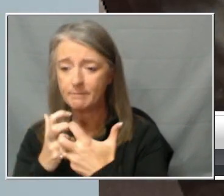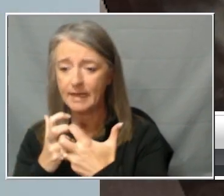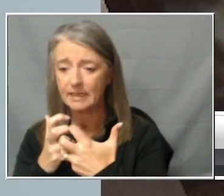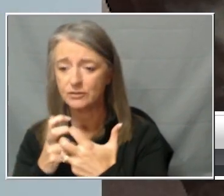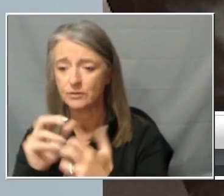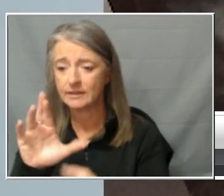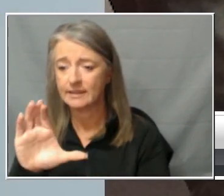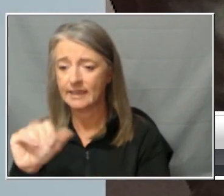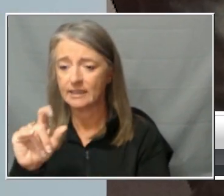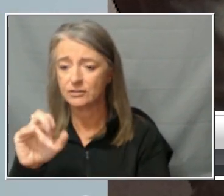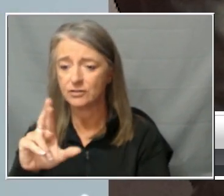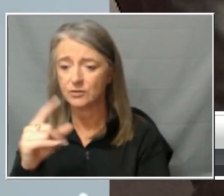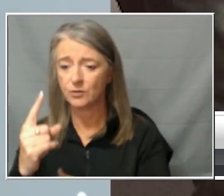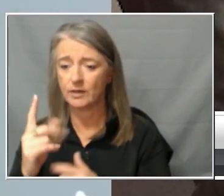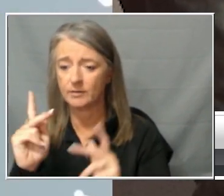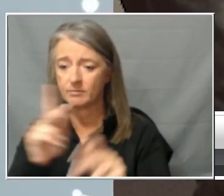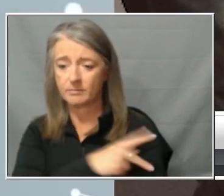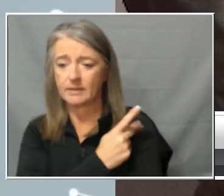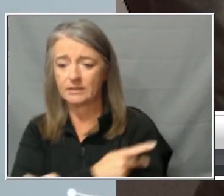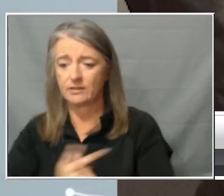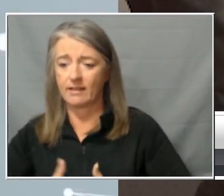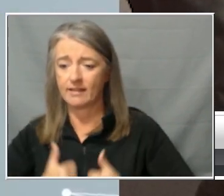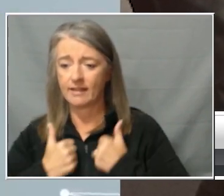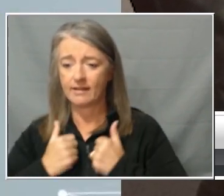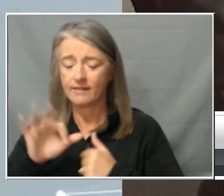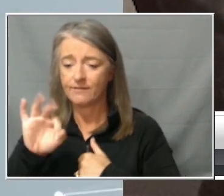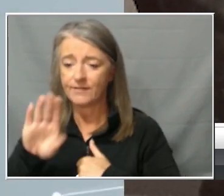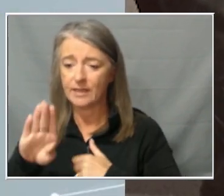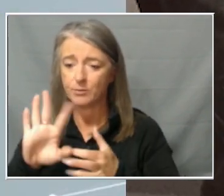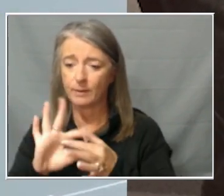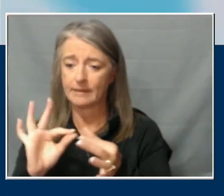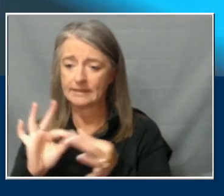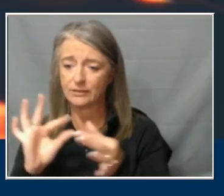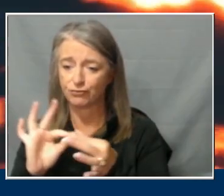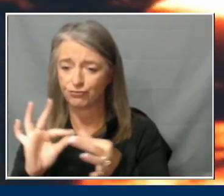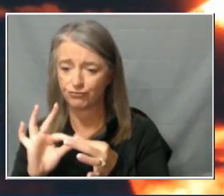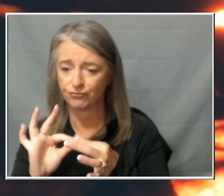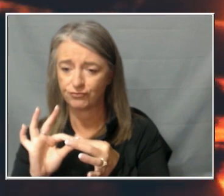One patient's lifeline came from a random Facebook message.